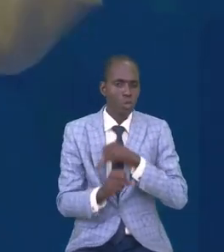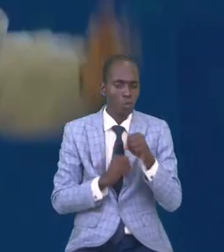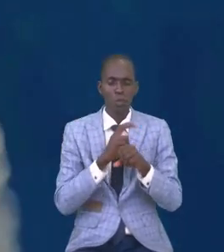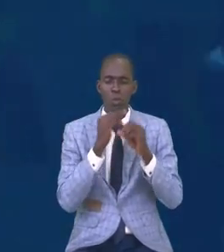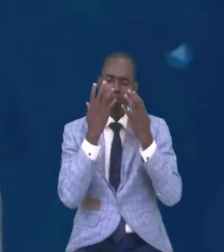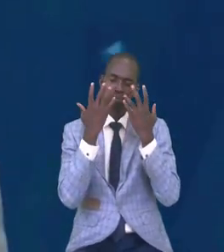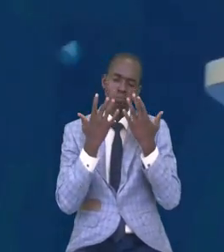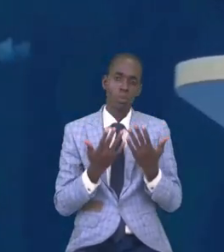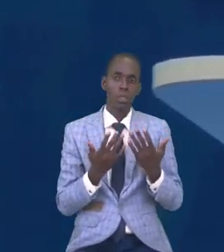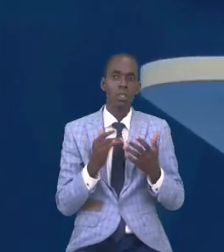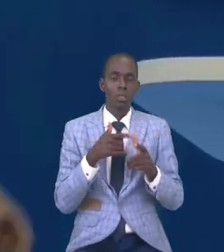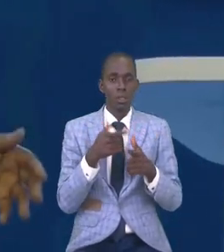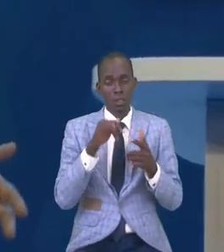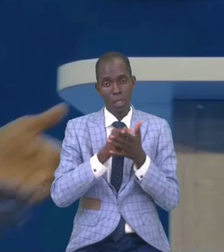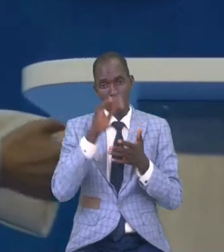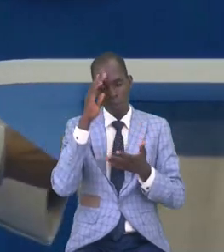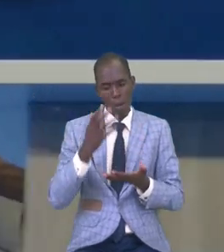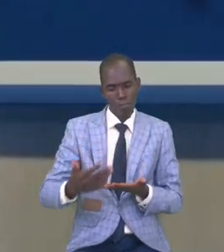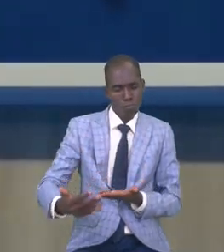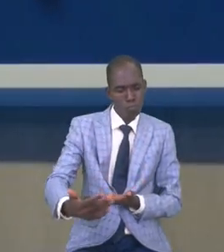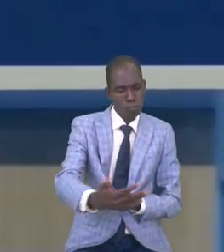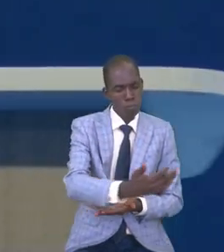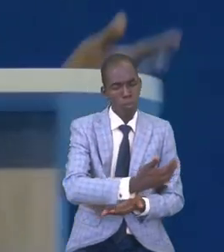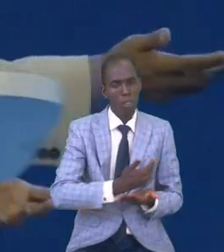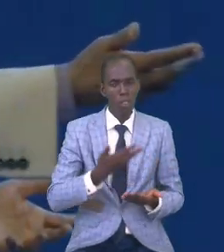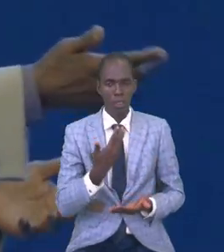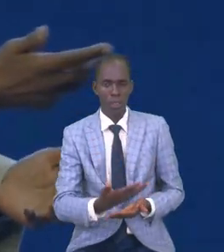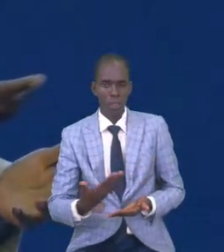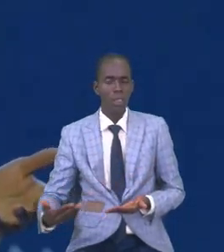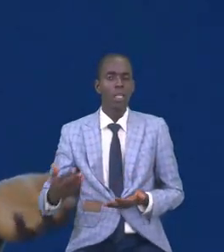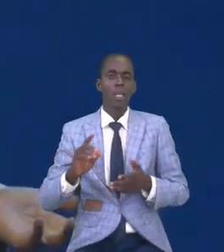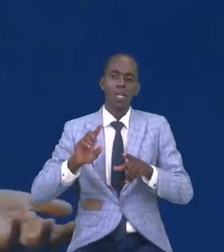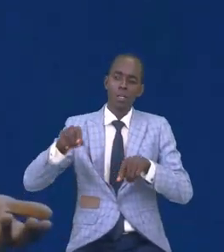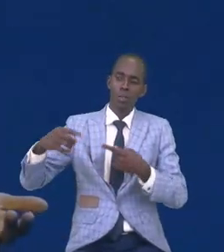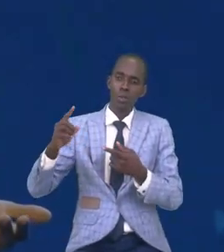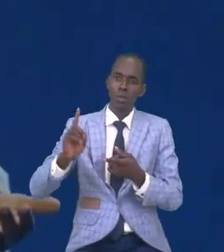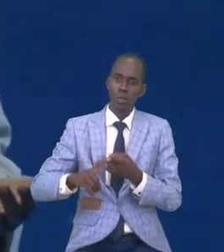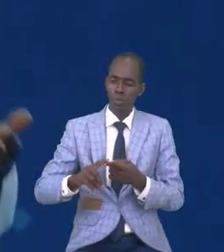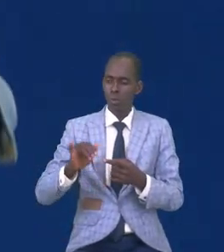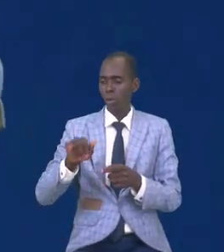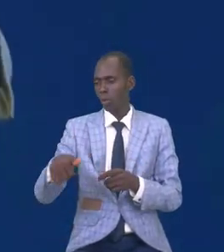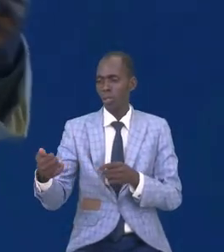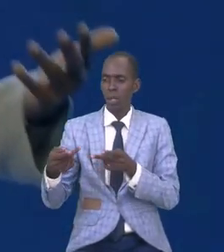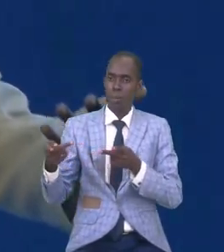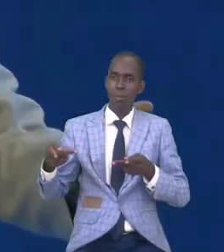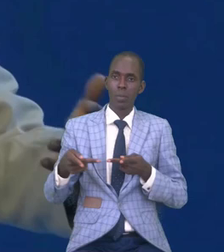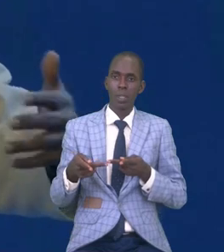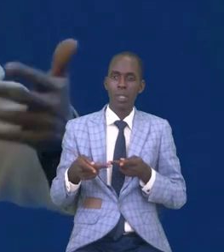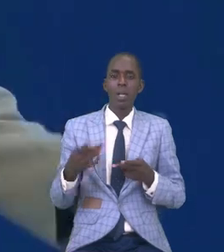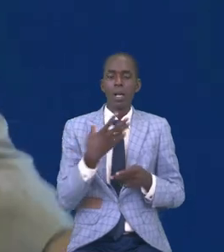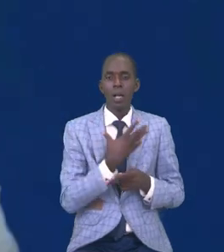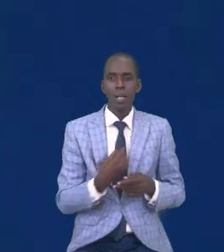so he packed his things and got to this locality. And he has an